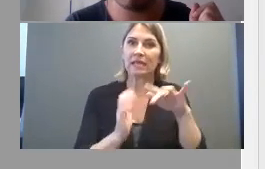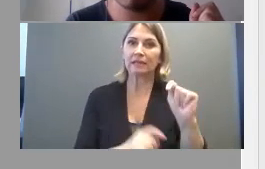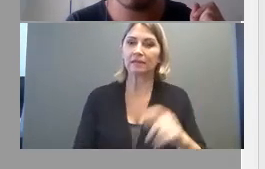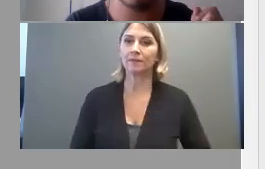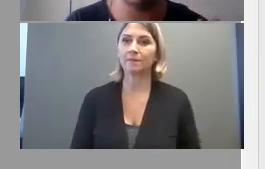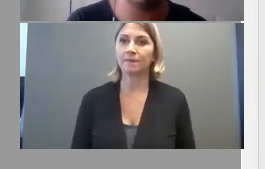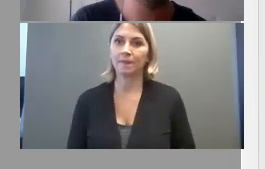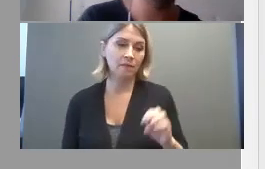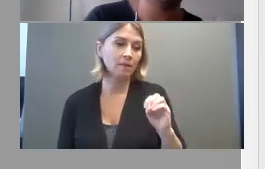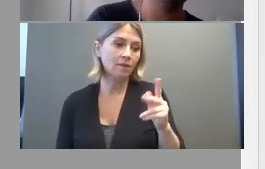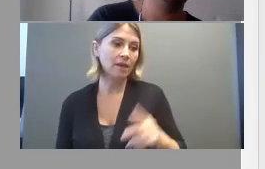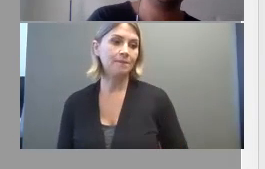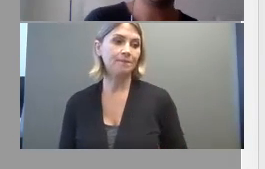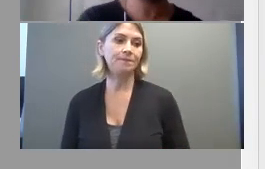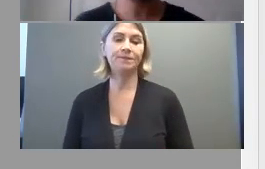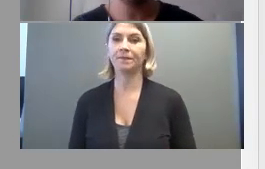Got it. Yeah.